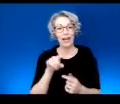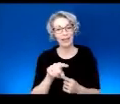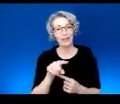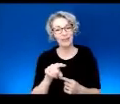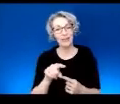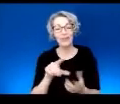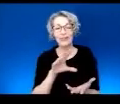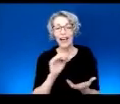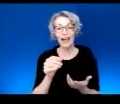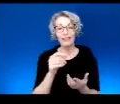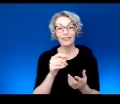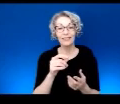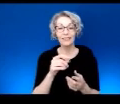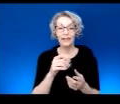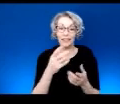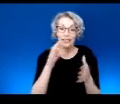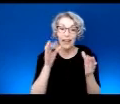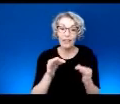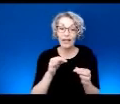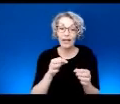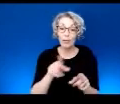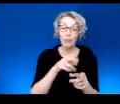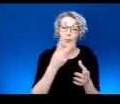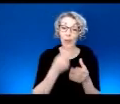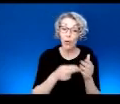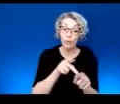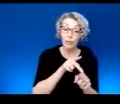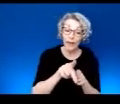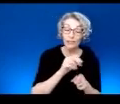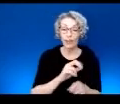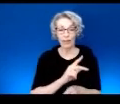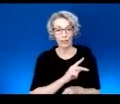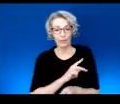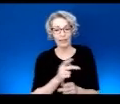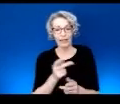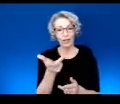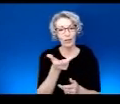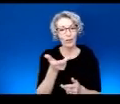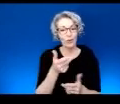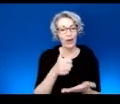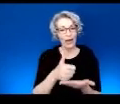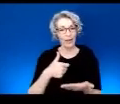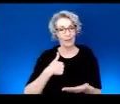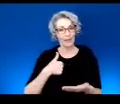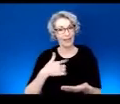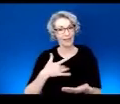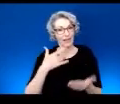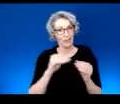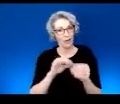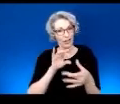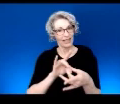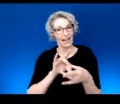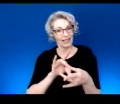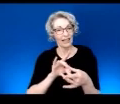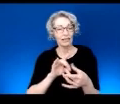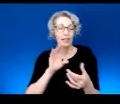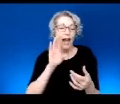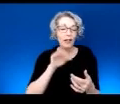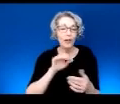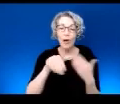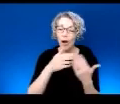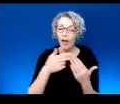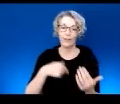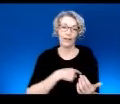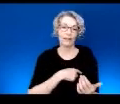certainly professionally and personally, you help me feel more connected, and I know that you all make a difference in so